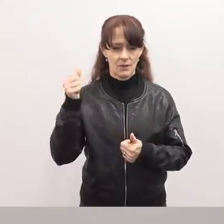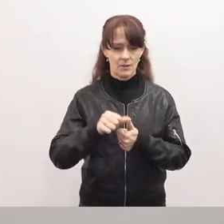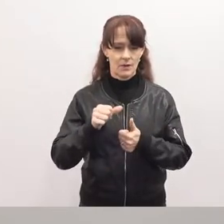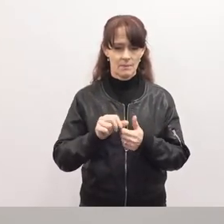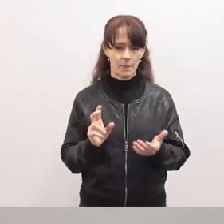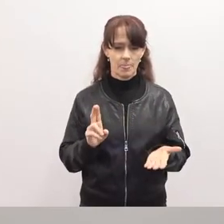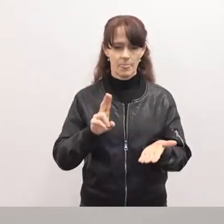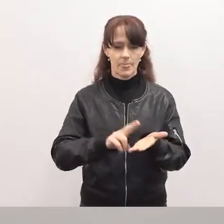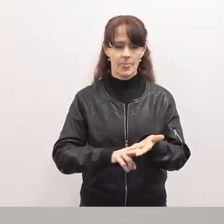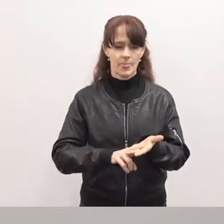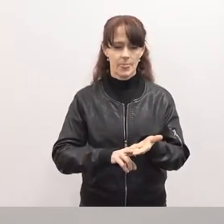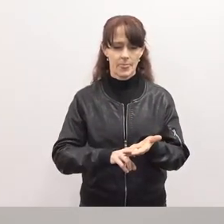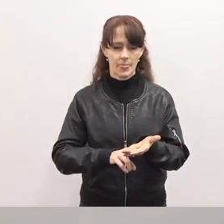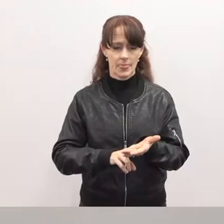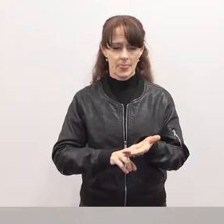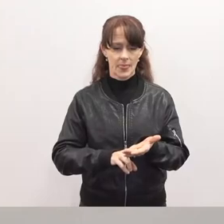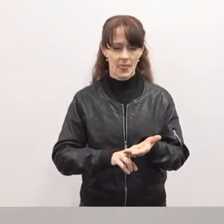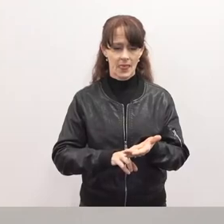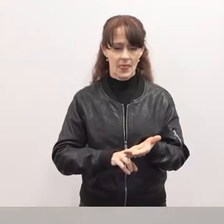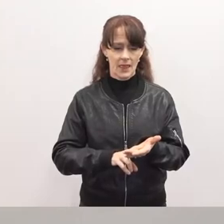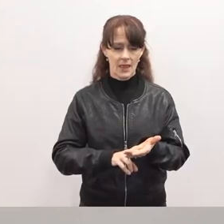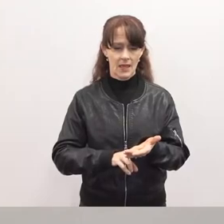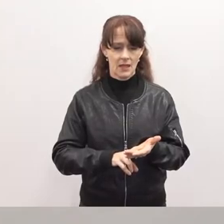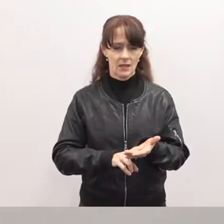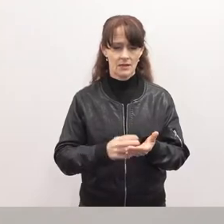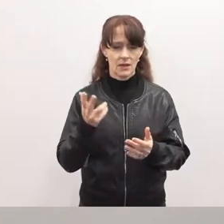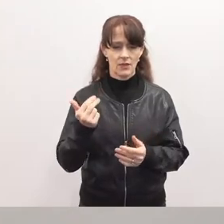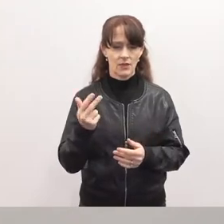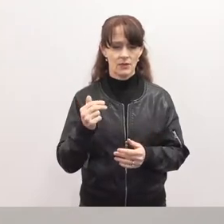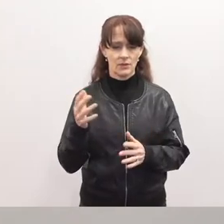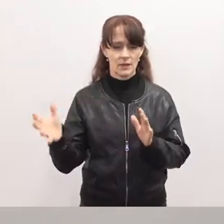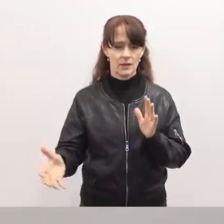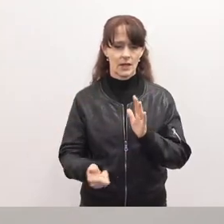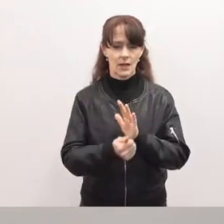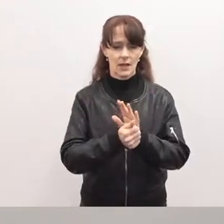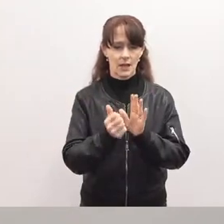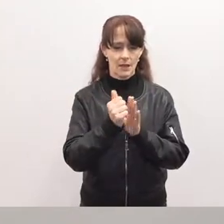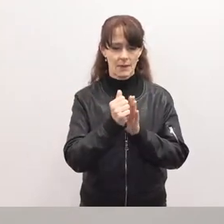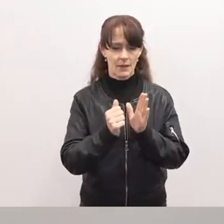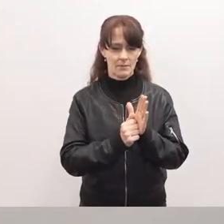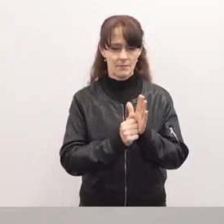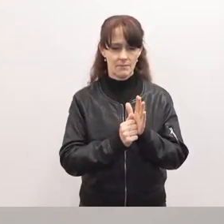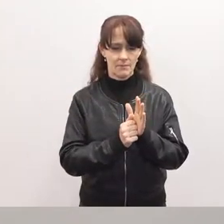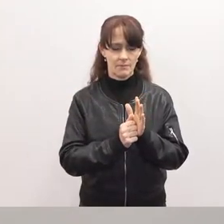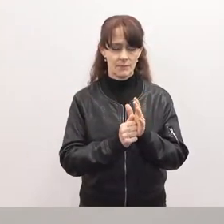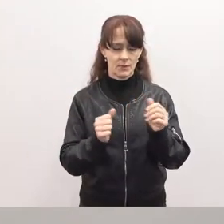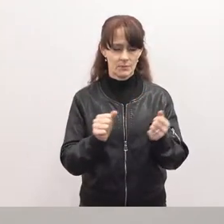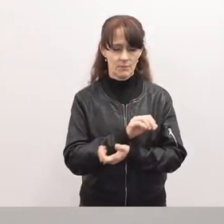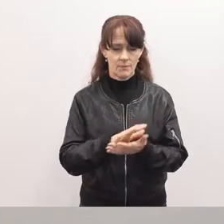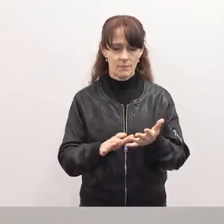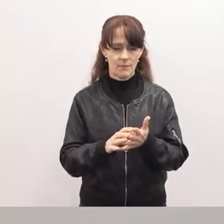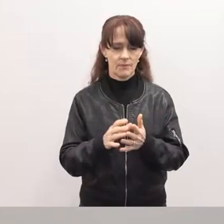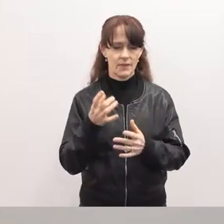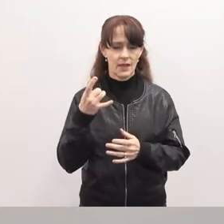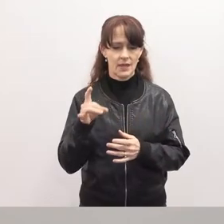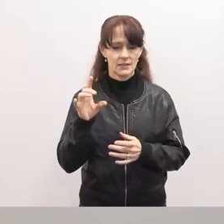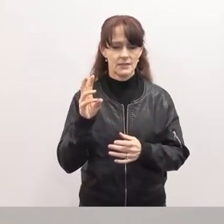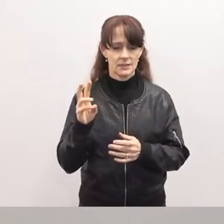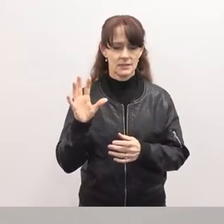signing of the 13th Amendment, which abolished slavery in